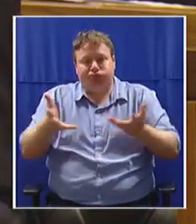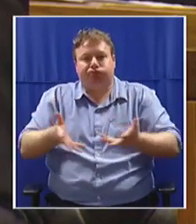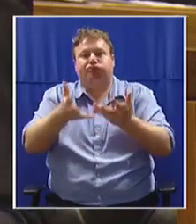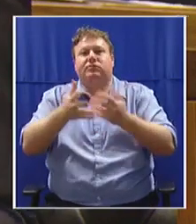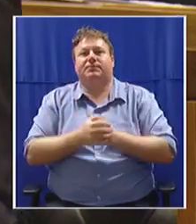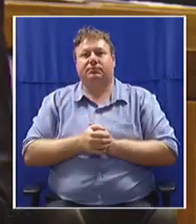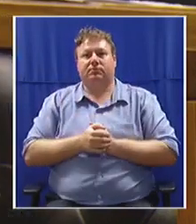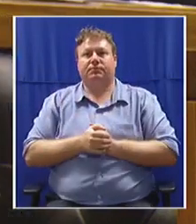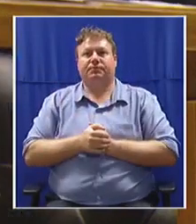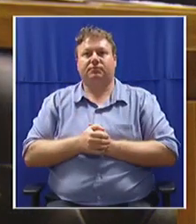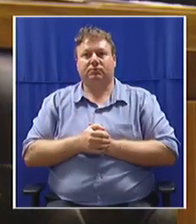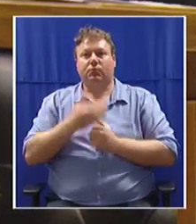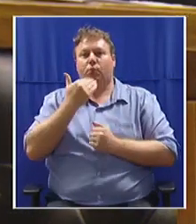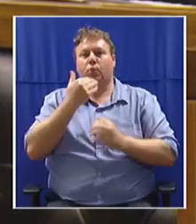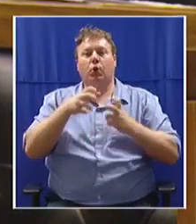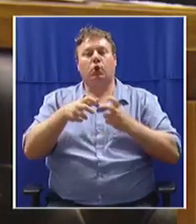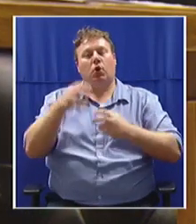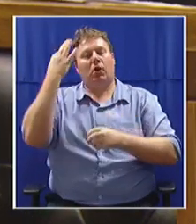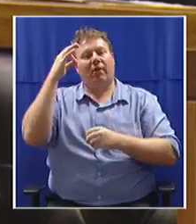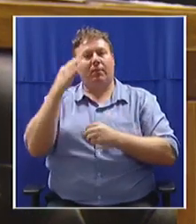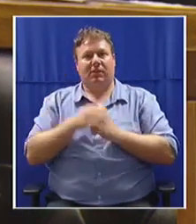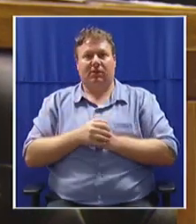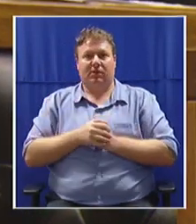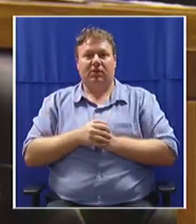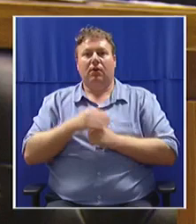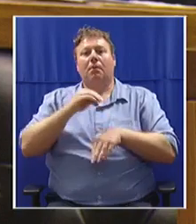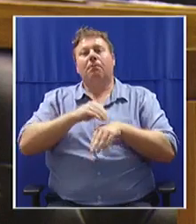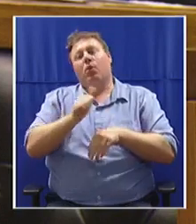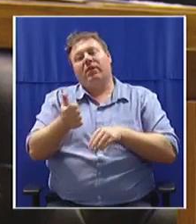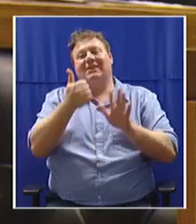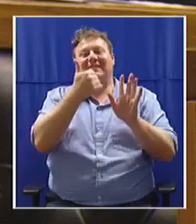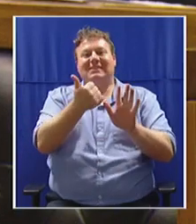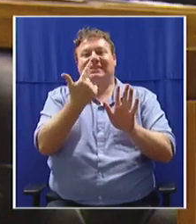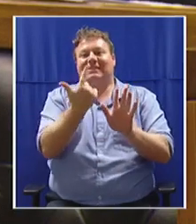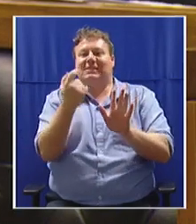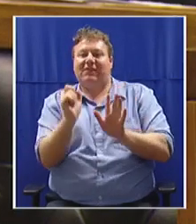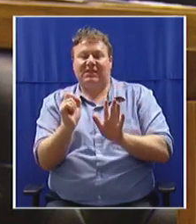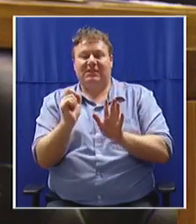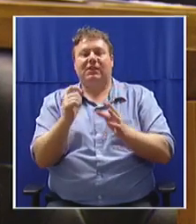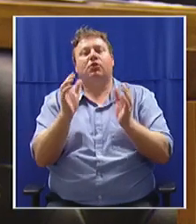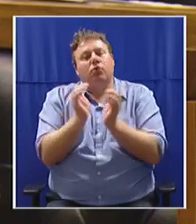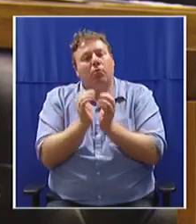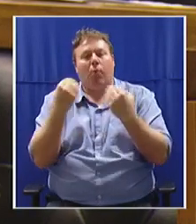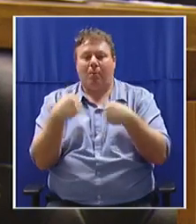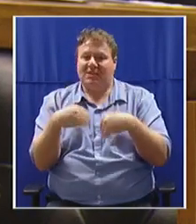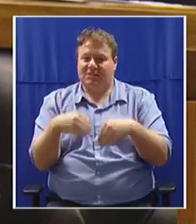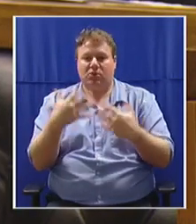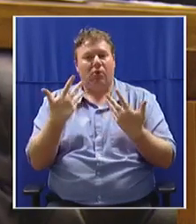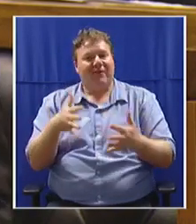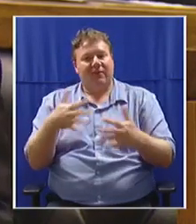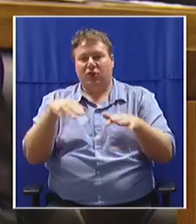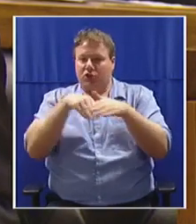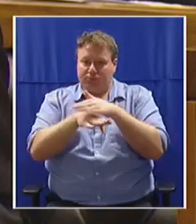I said, more or less 670 small businesses have already occupied